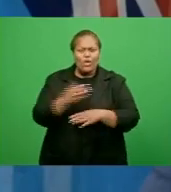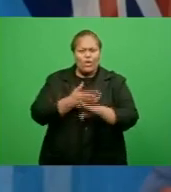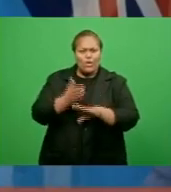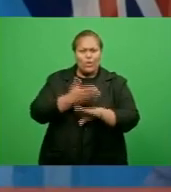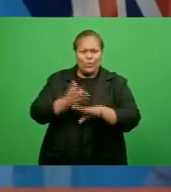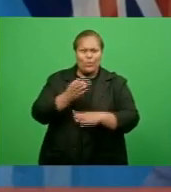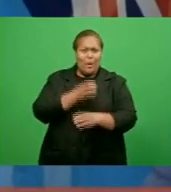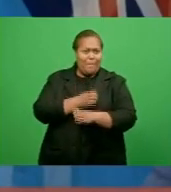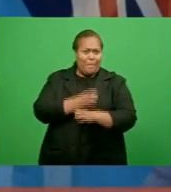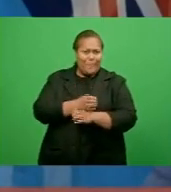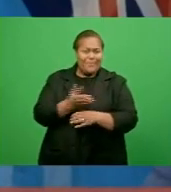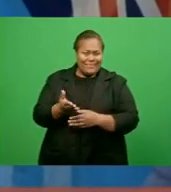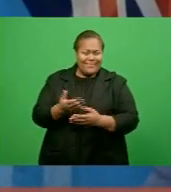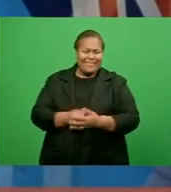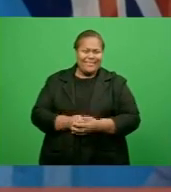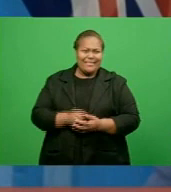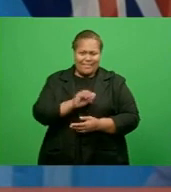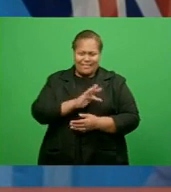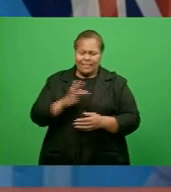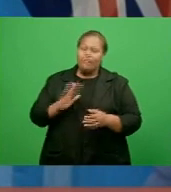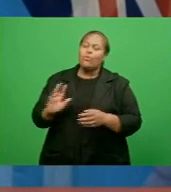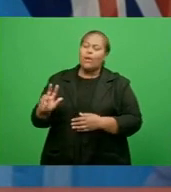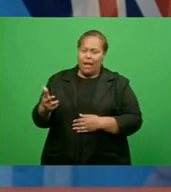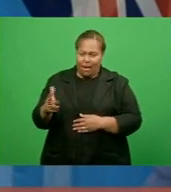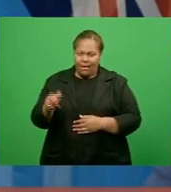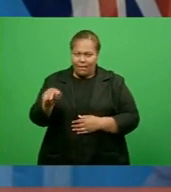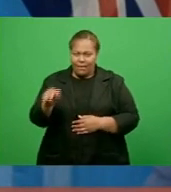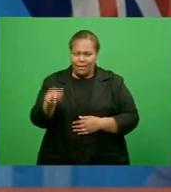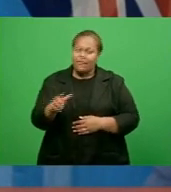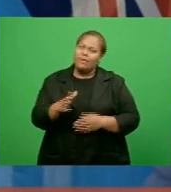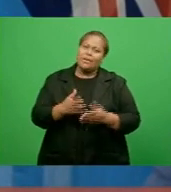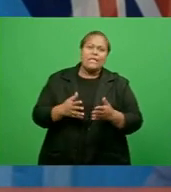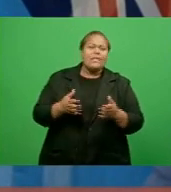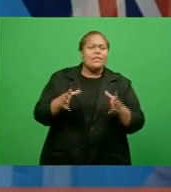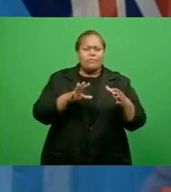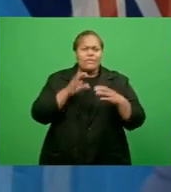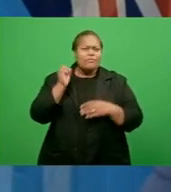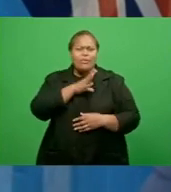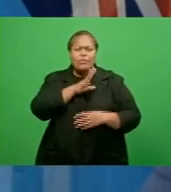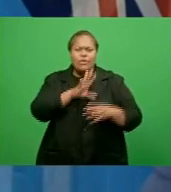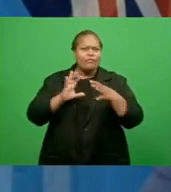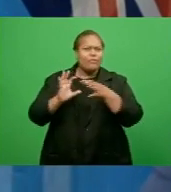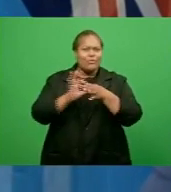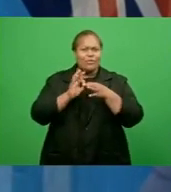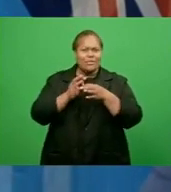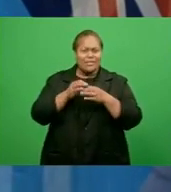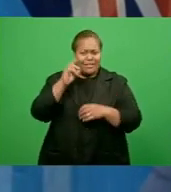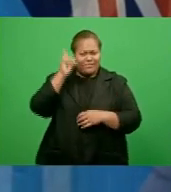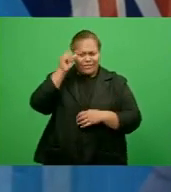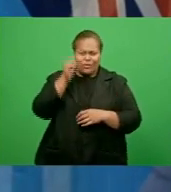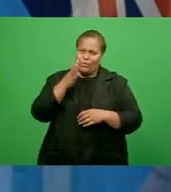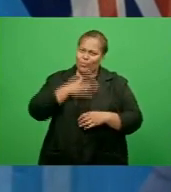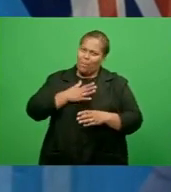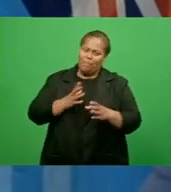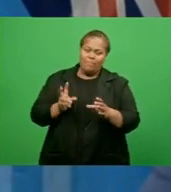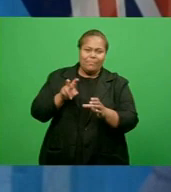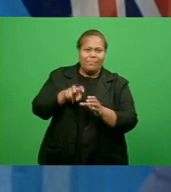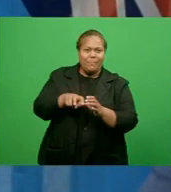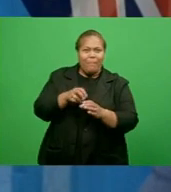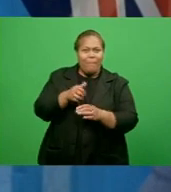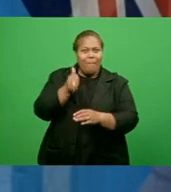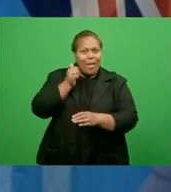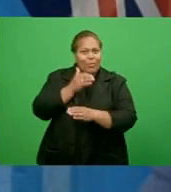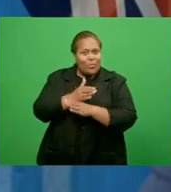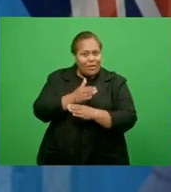This hiring subsidy is harnessing the same spirit of unity to put Fijians back in jobs, as government will